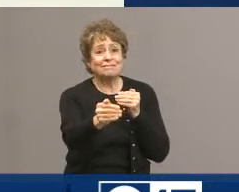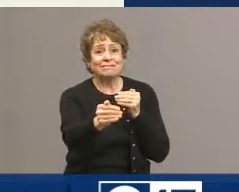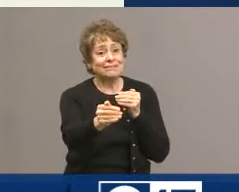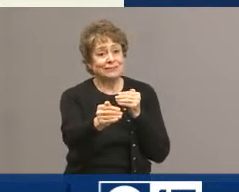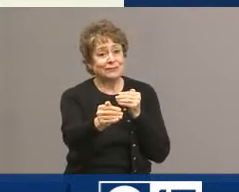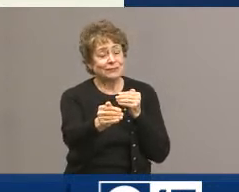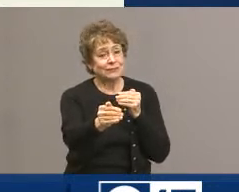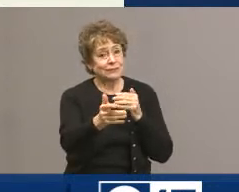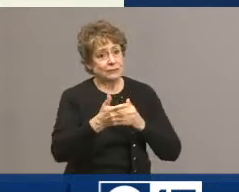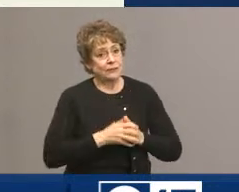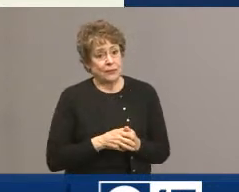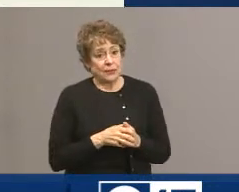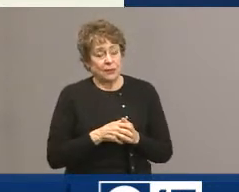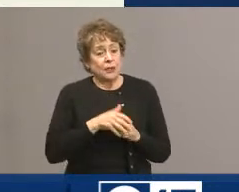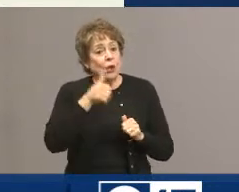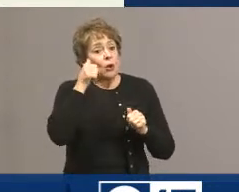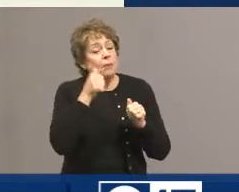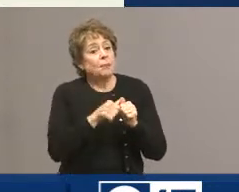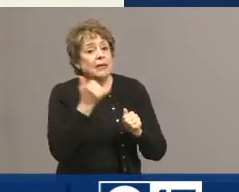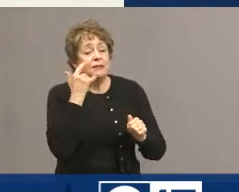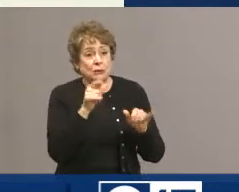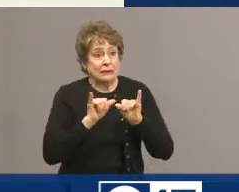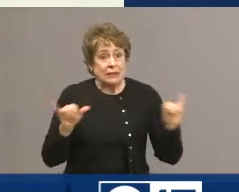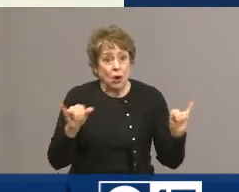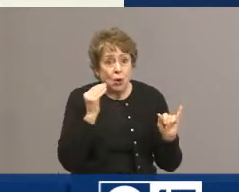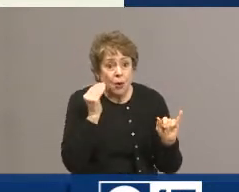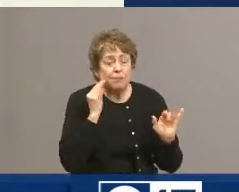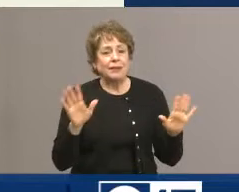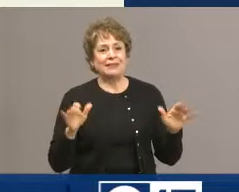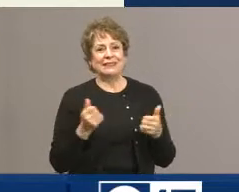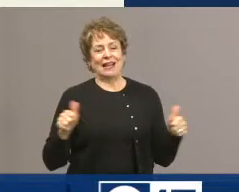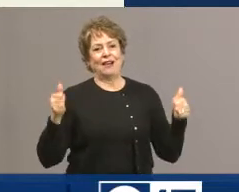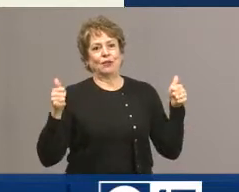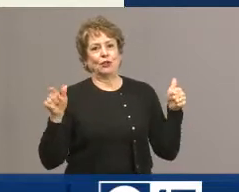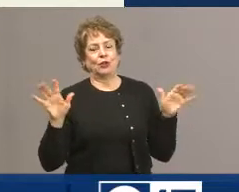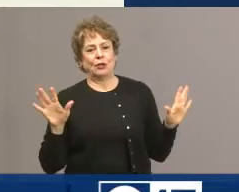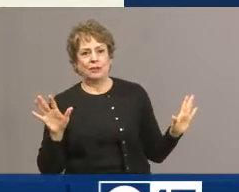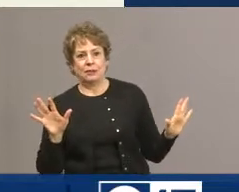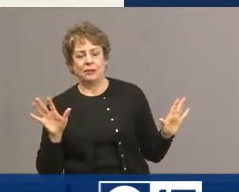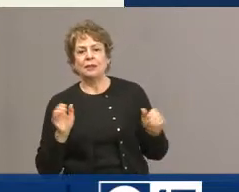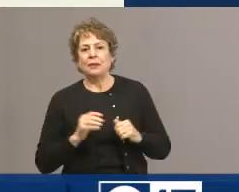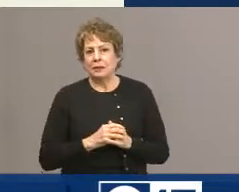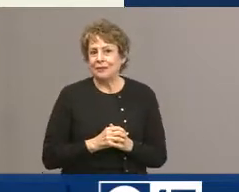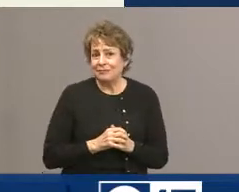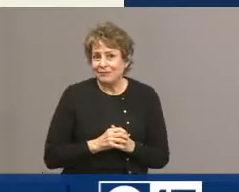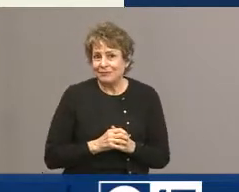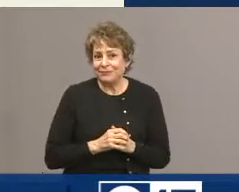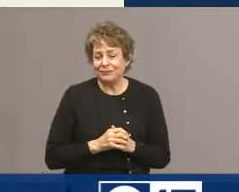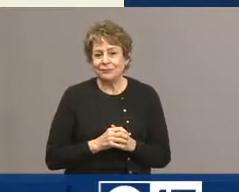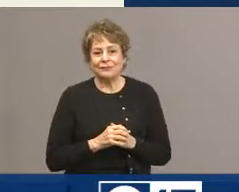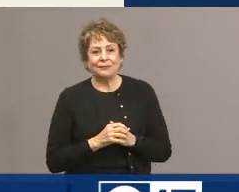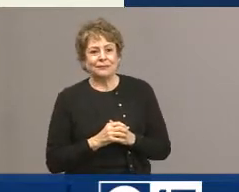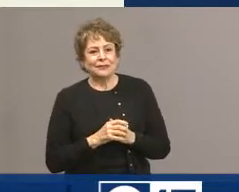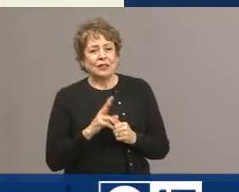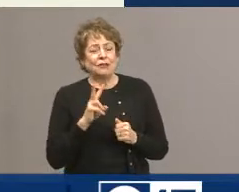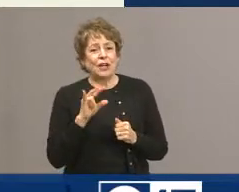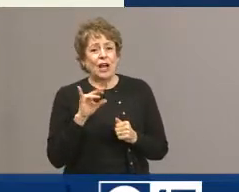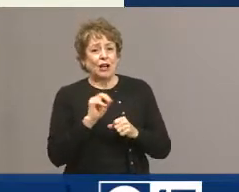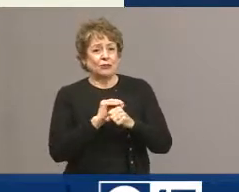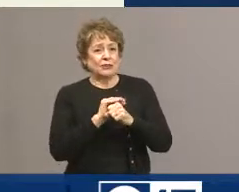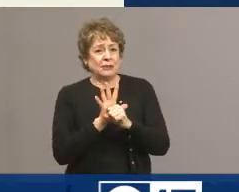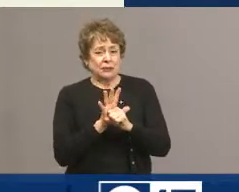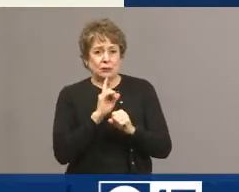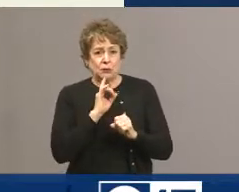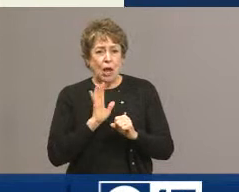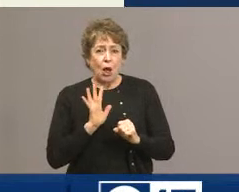virus is widespread. So if you don't need to go out, don't go out. I know there are